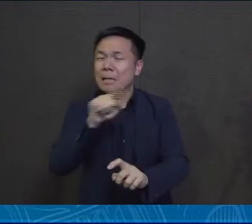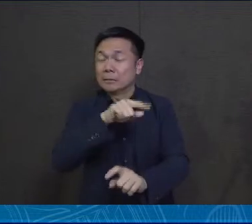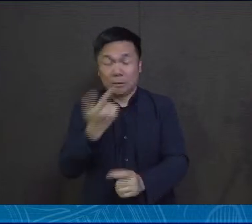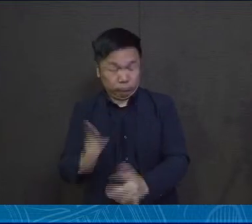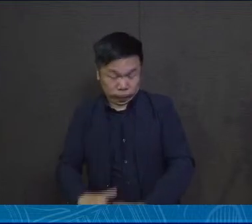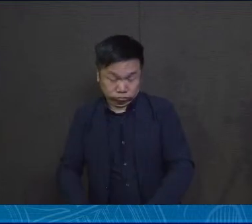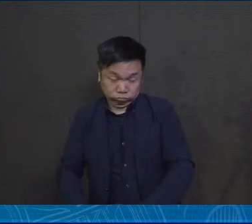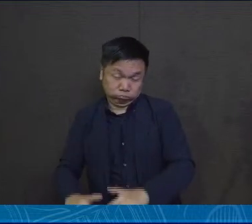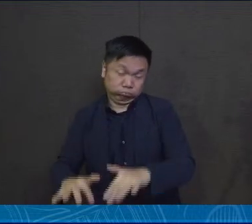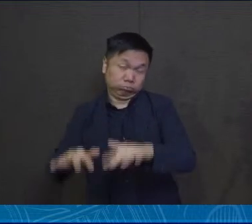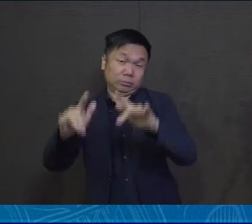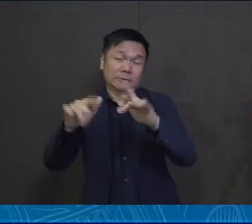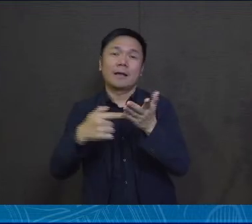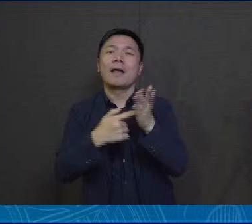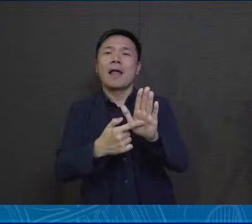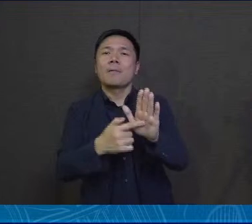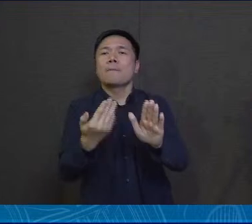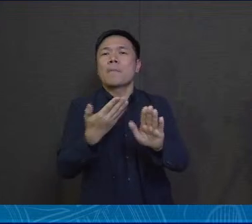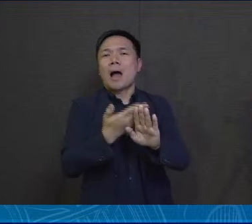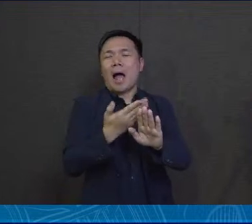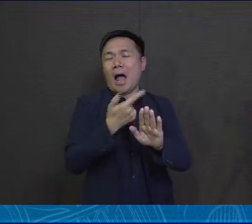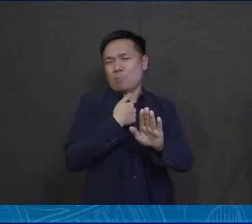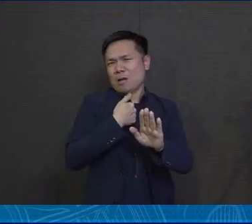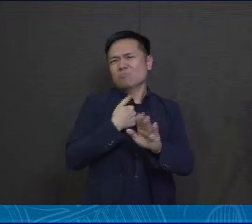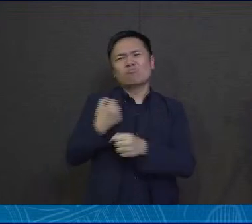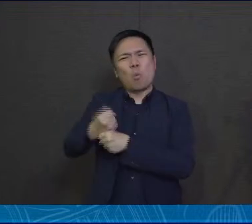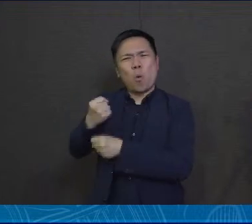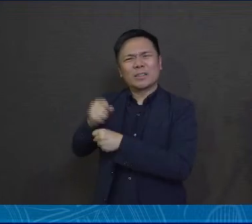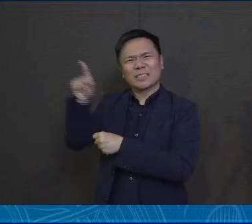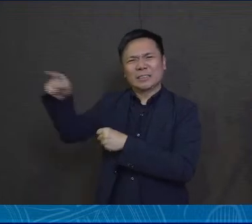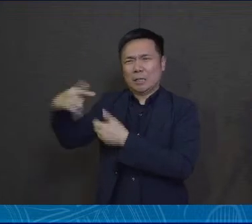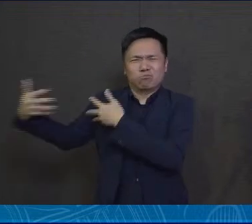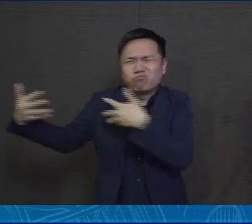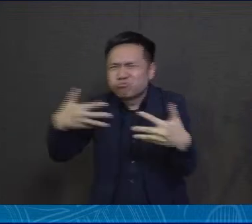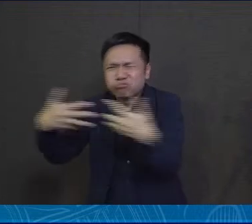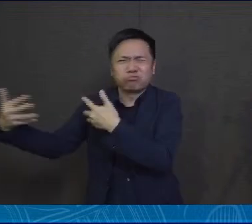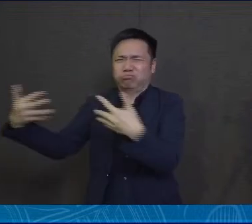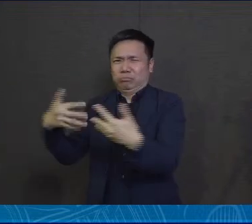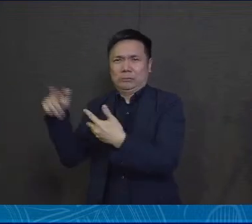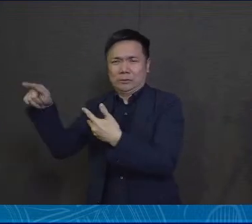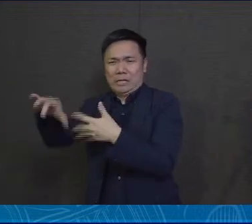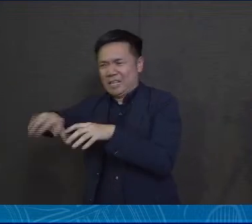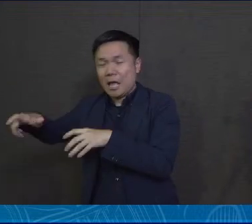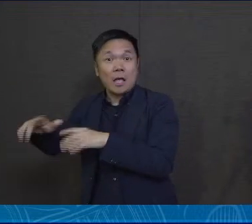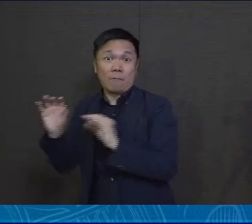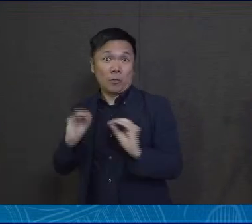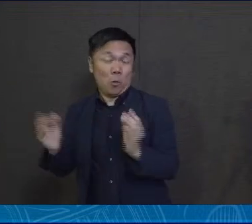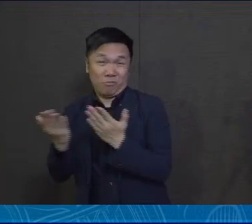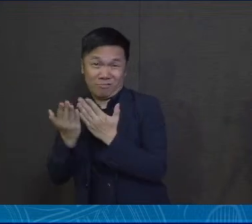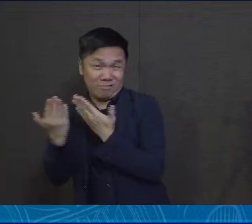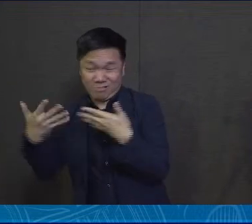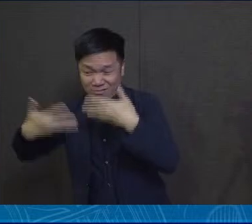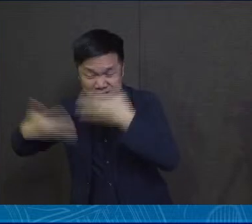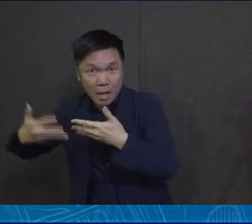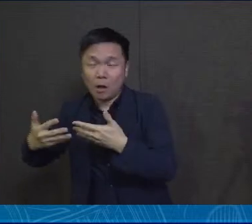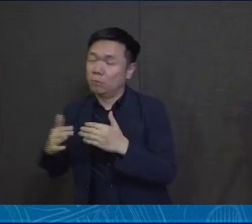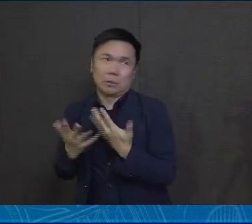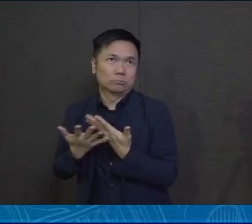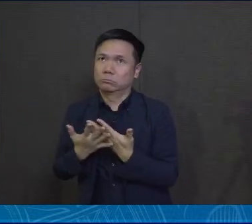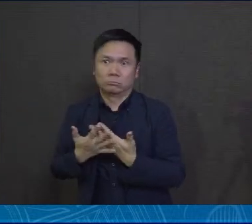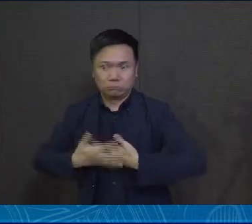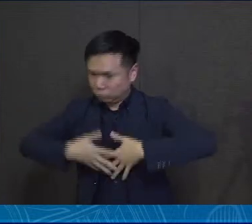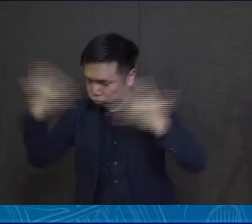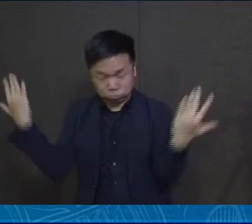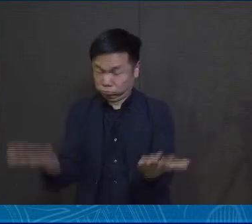I've spent much of my career in conflict and post-conflict zones where either you don't have enough data, you don't have any data, or you have too much data, and